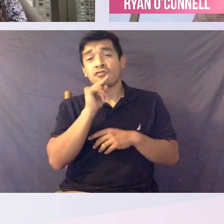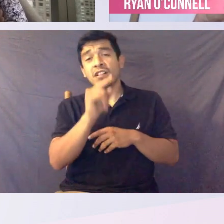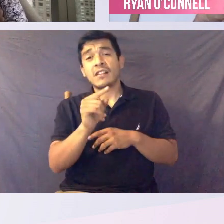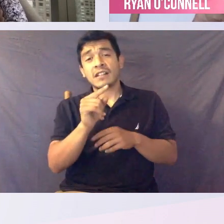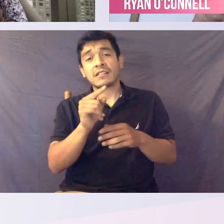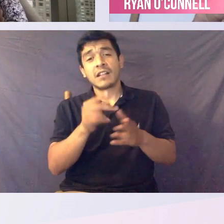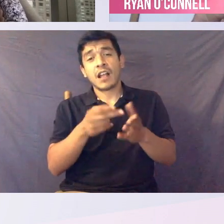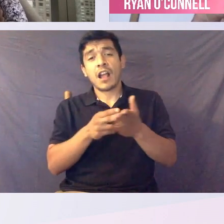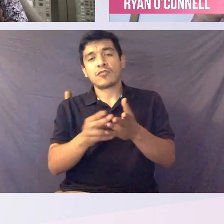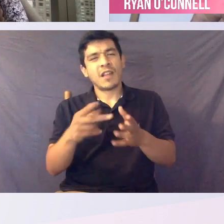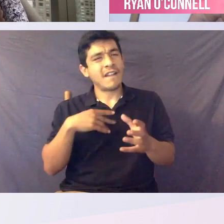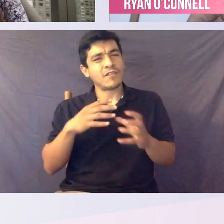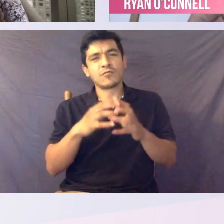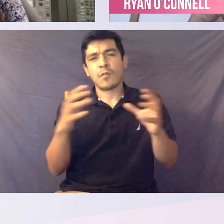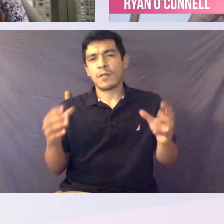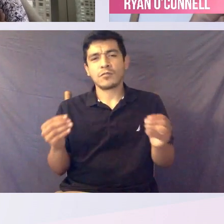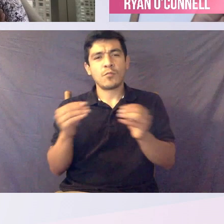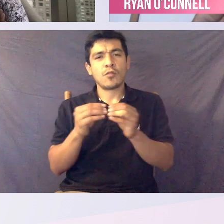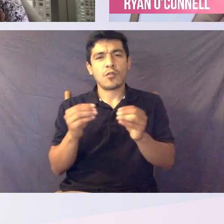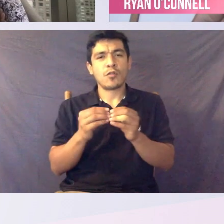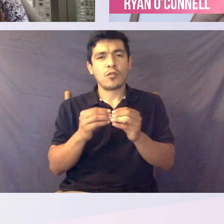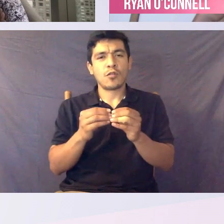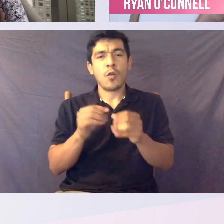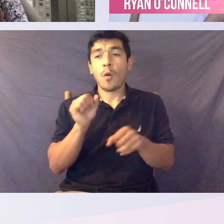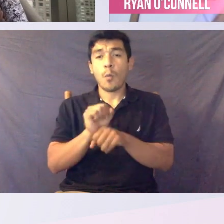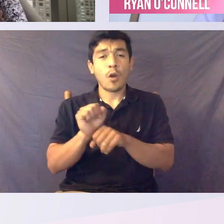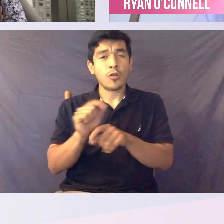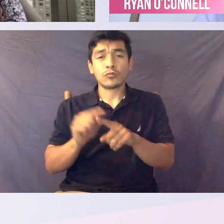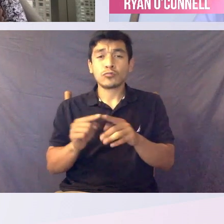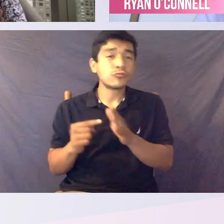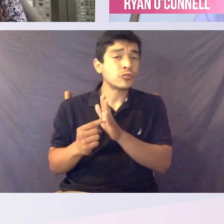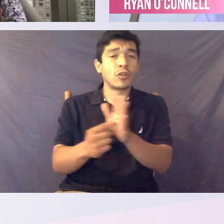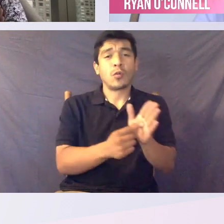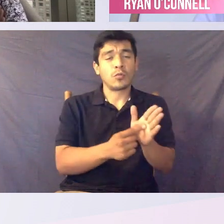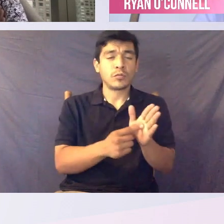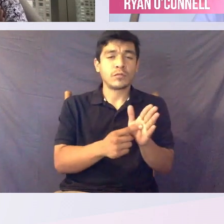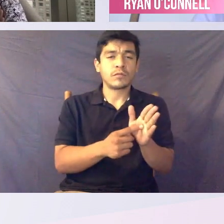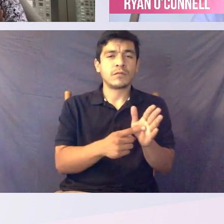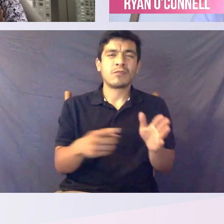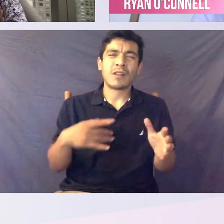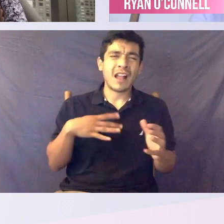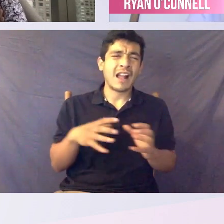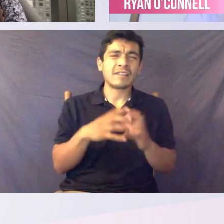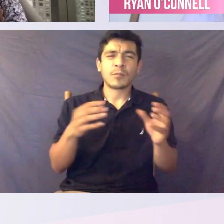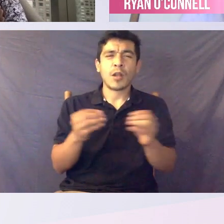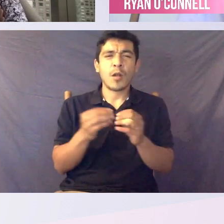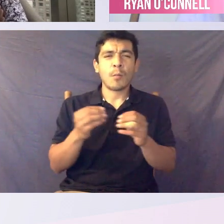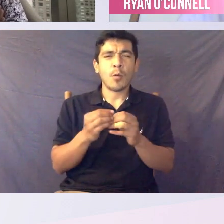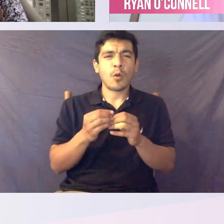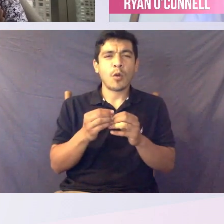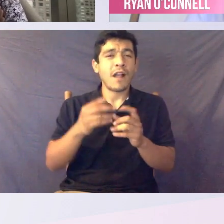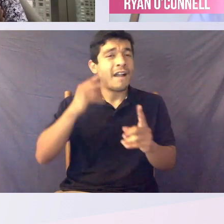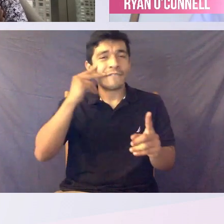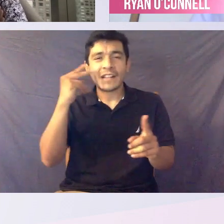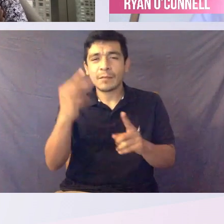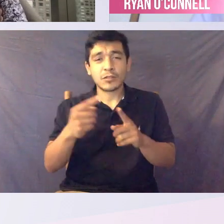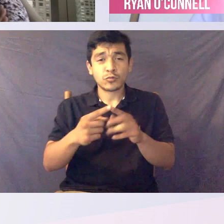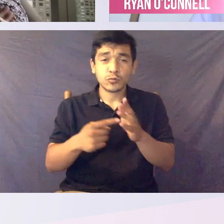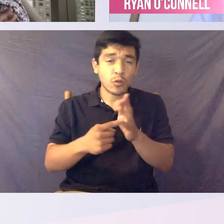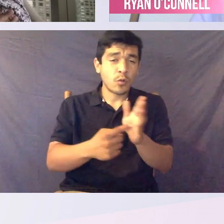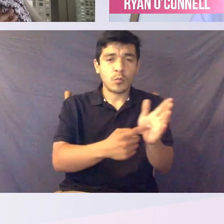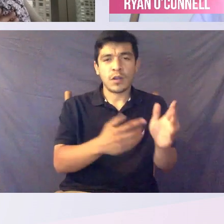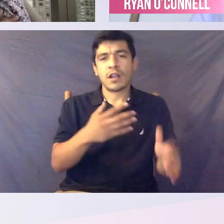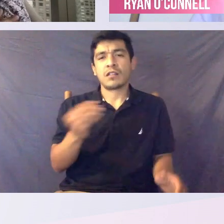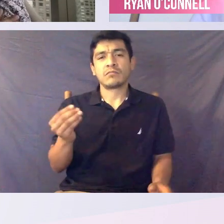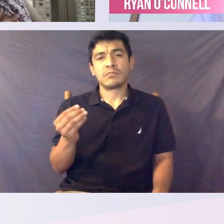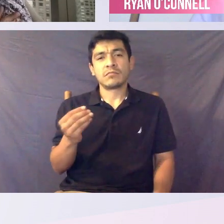much more work to be done, you know, and there's still so much more visibility. And I think that